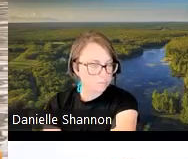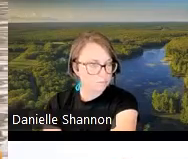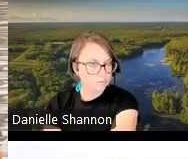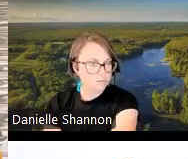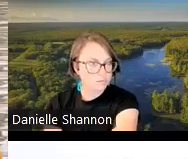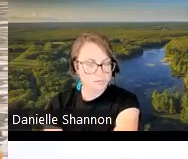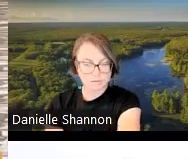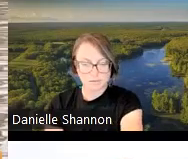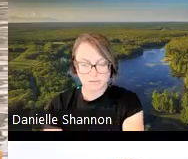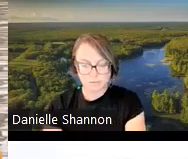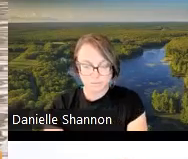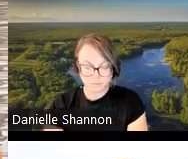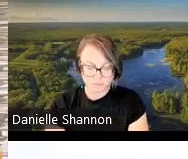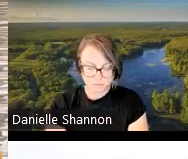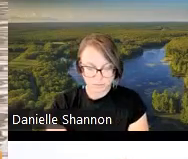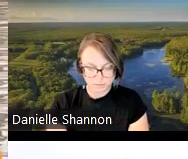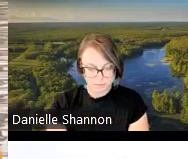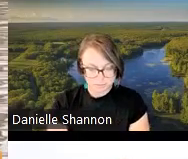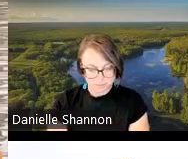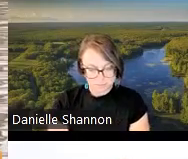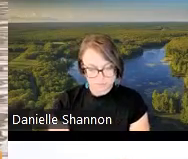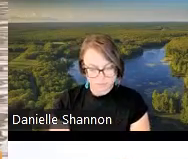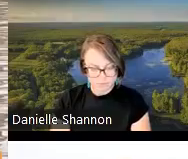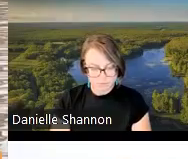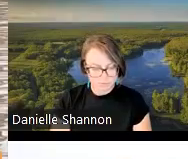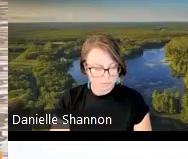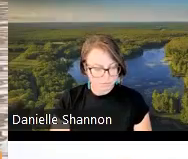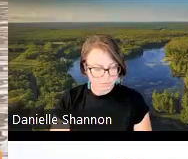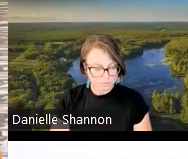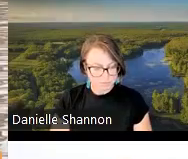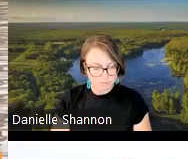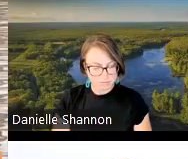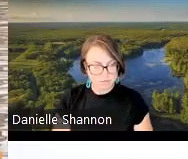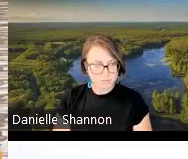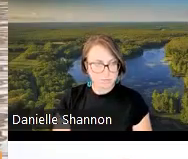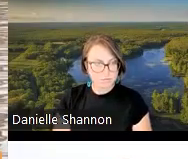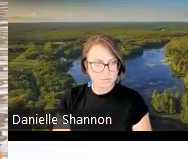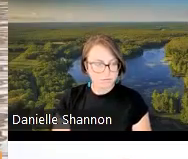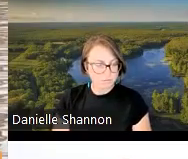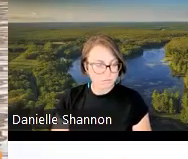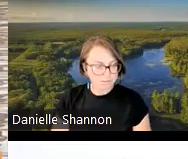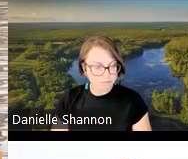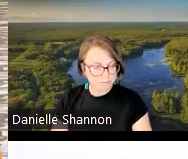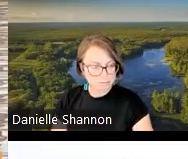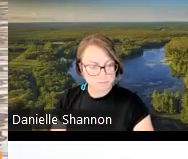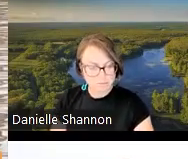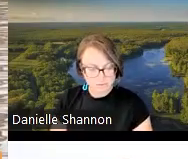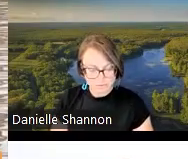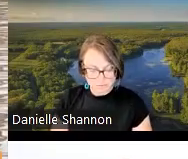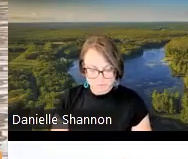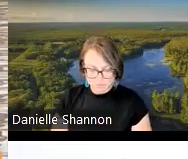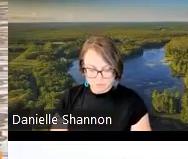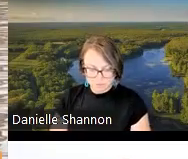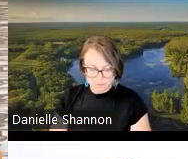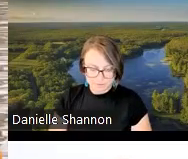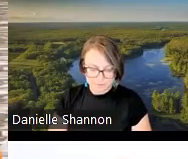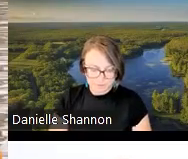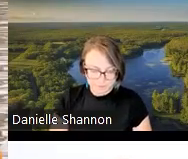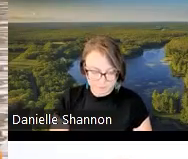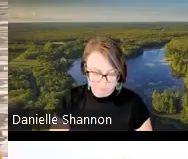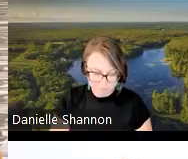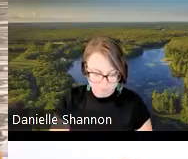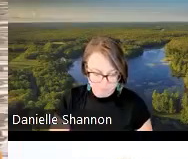been flooding across the country. This is from flooding in July I'm pretty sure this